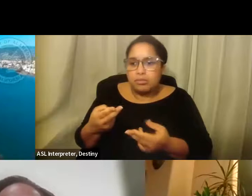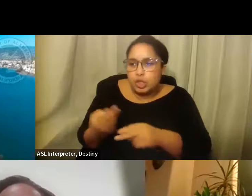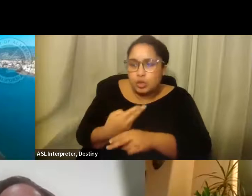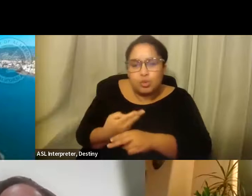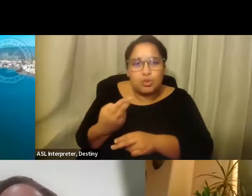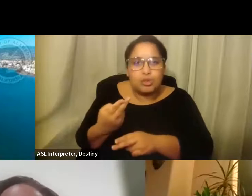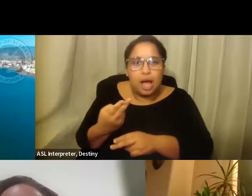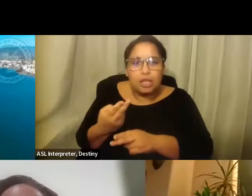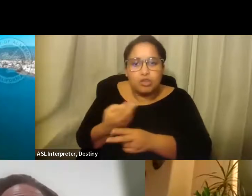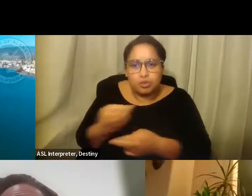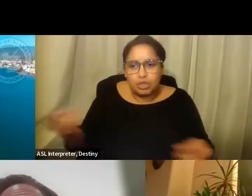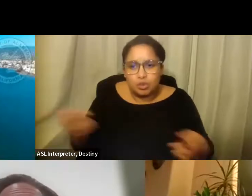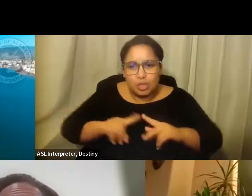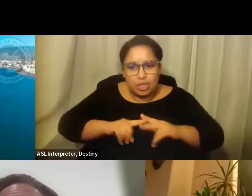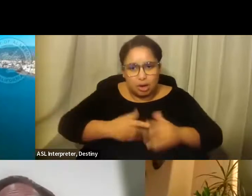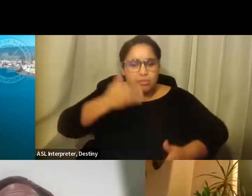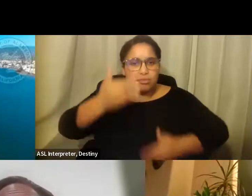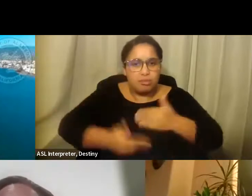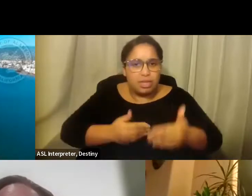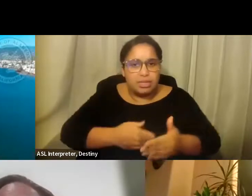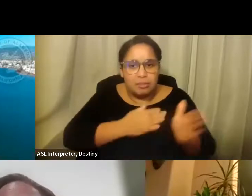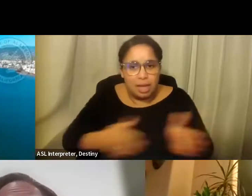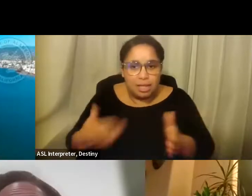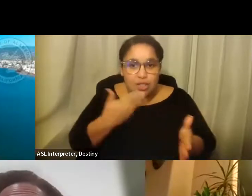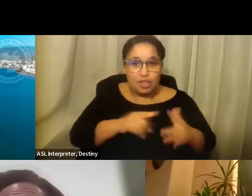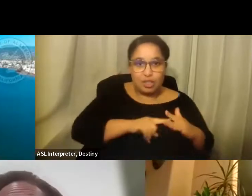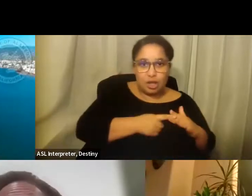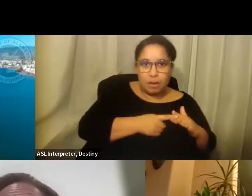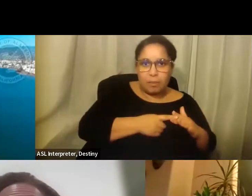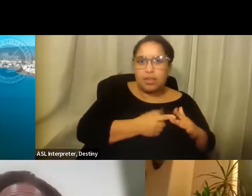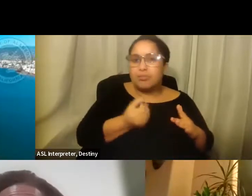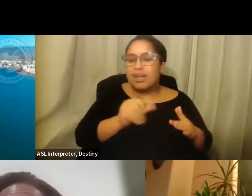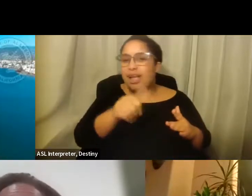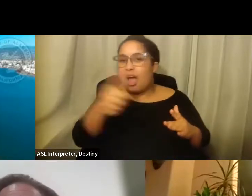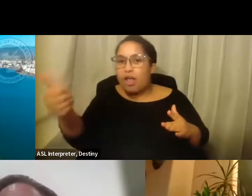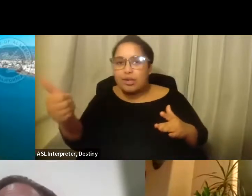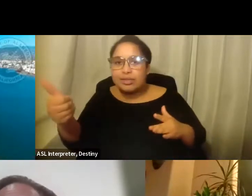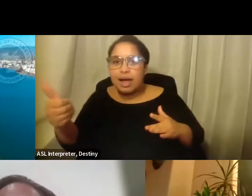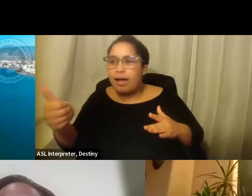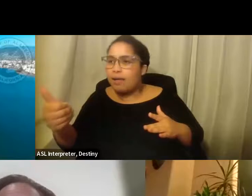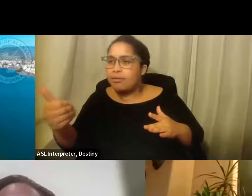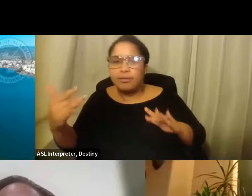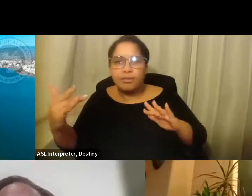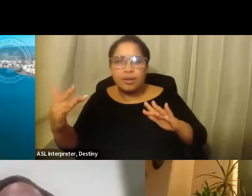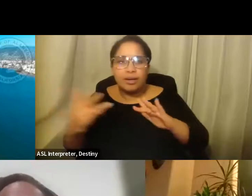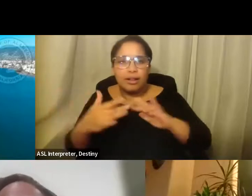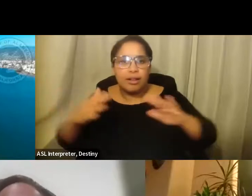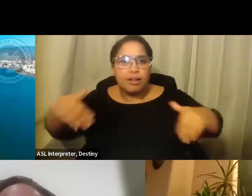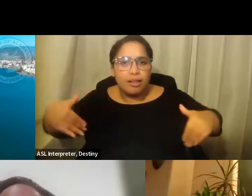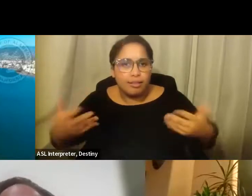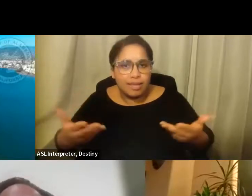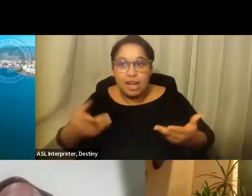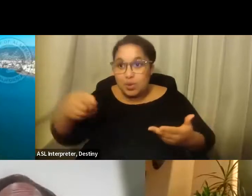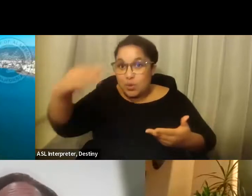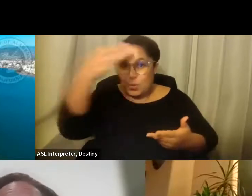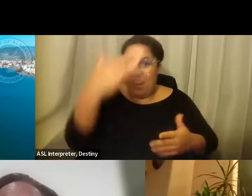roll this plan out, because this was a great start, but there are still others, connections that those who are on today have.